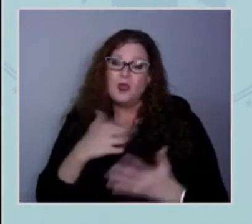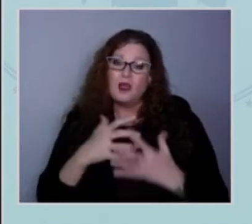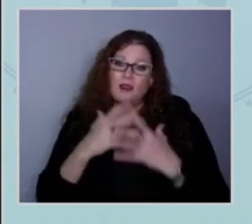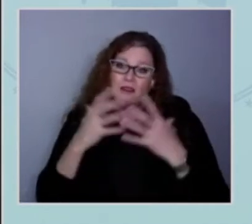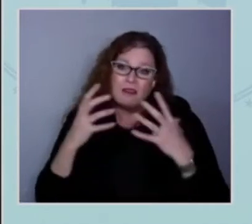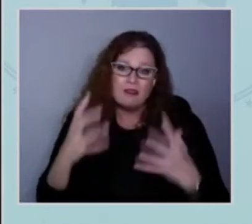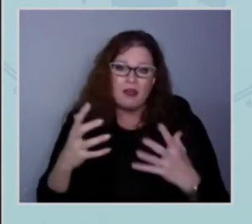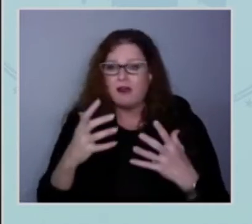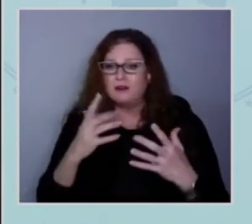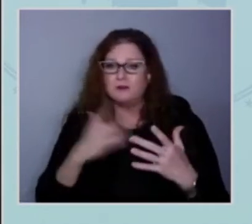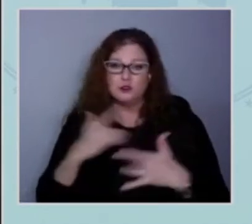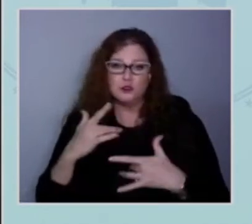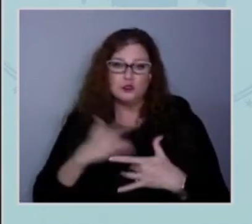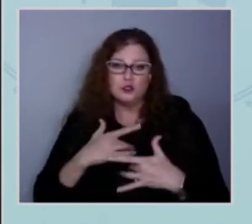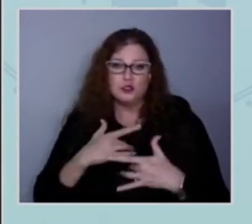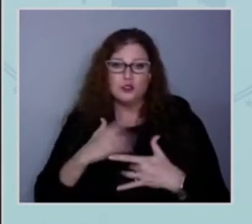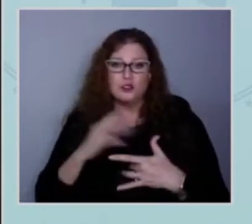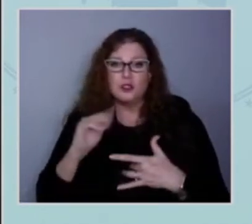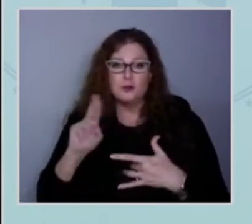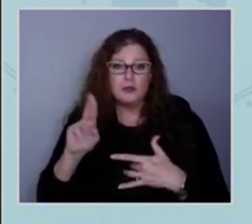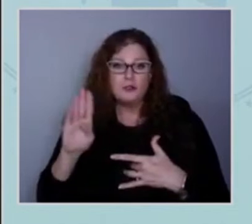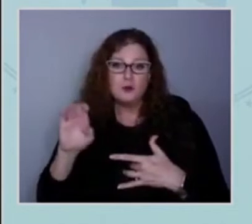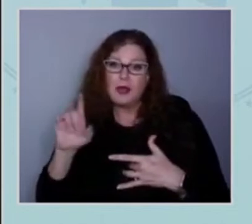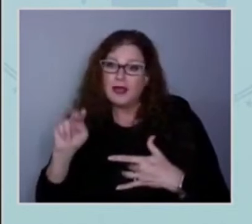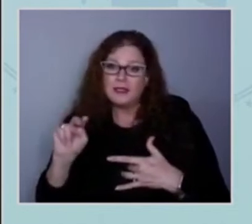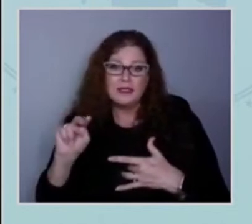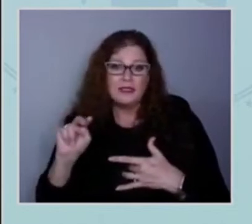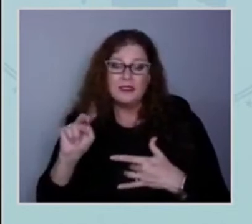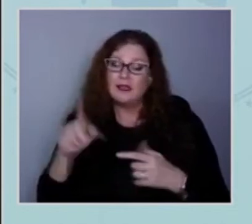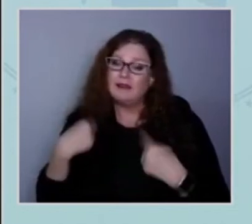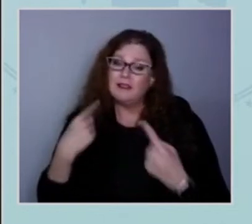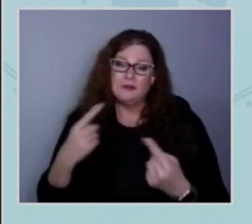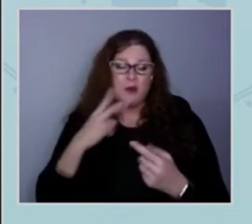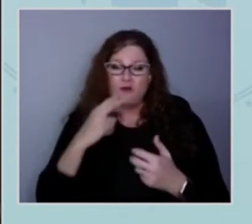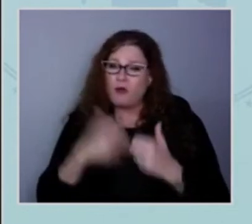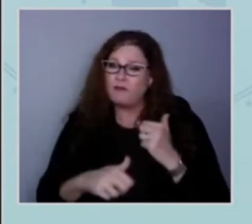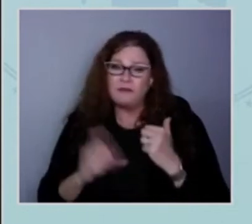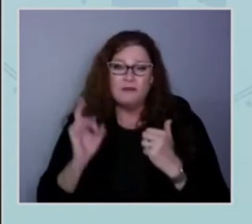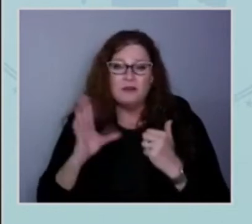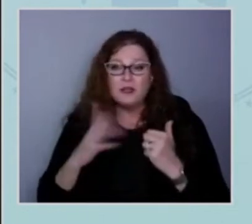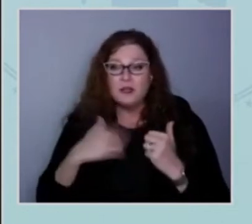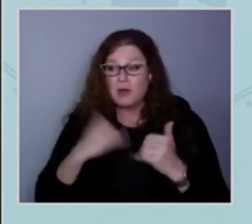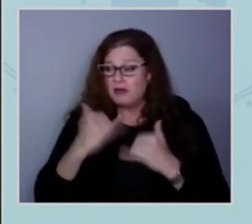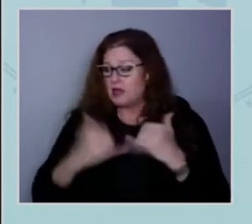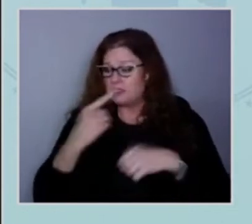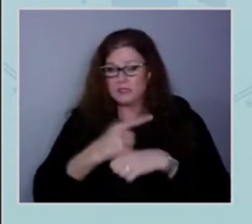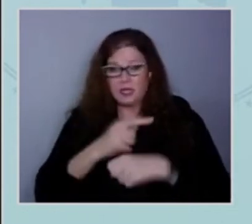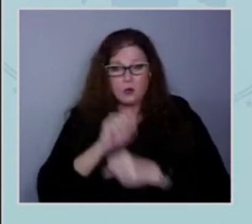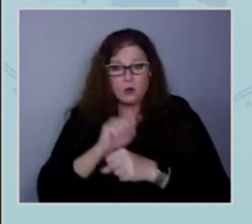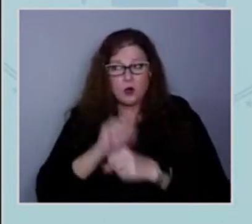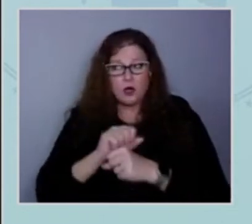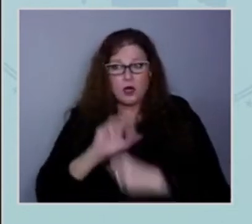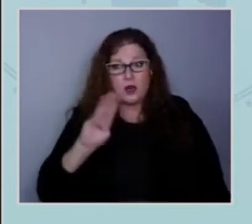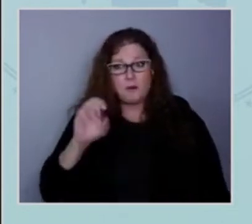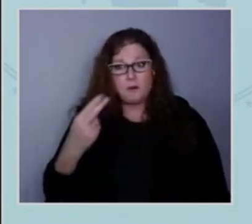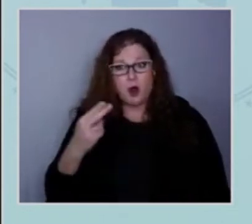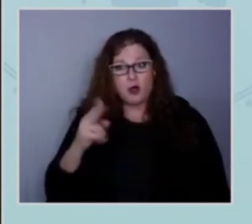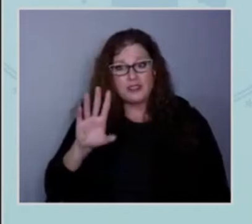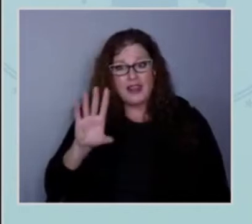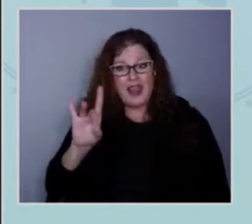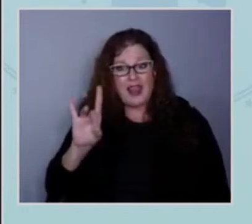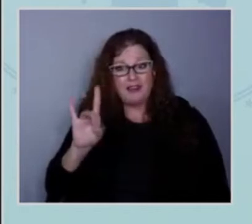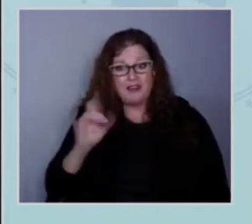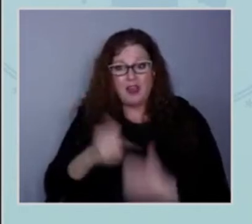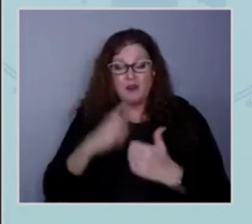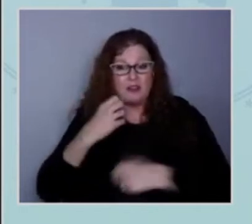today, because we do have a lot of concerns, Mr. Biden. It's been rough.